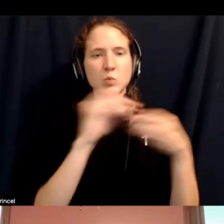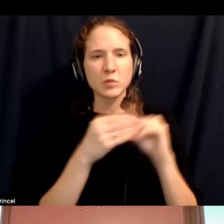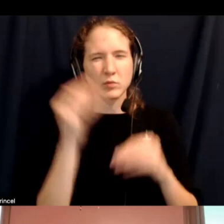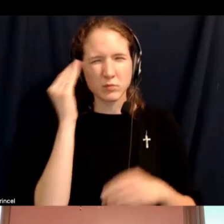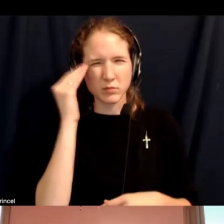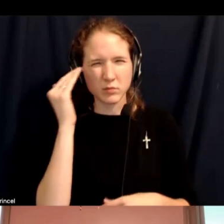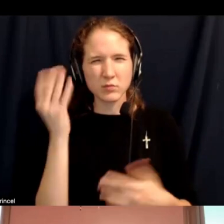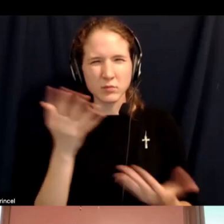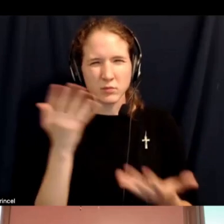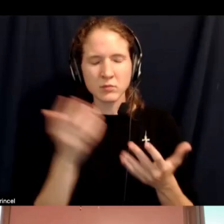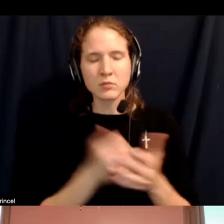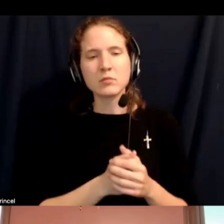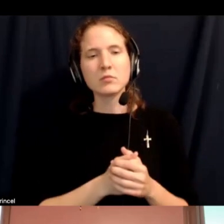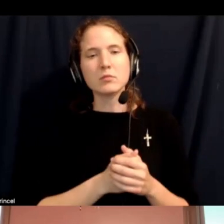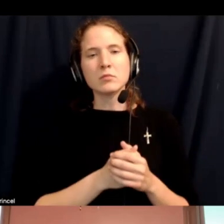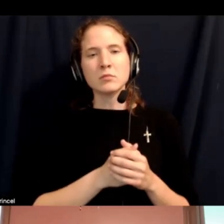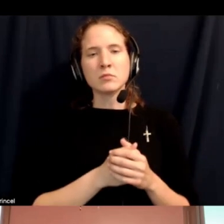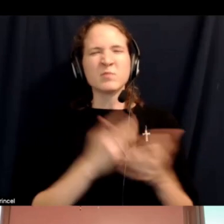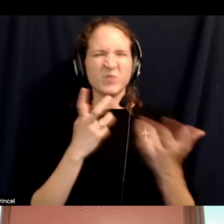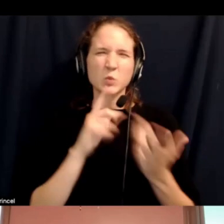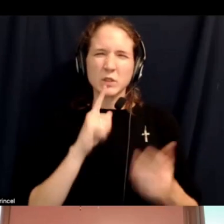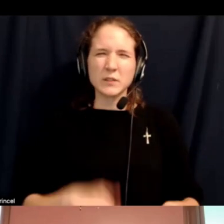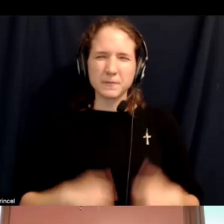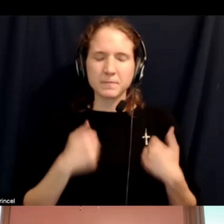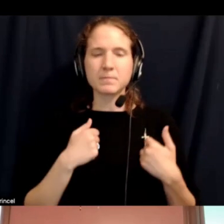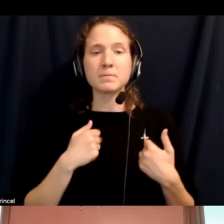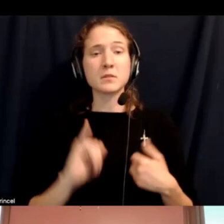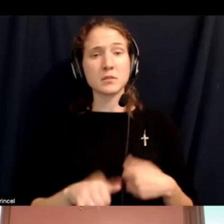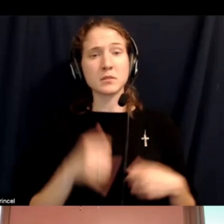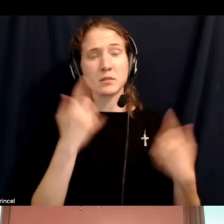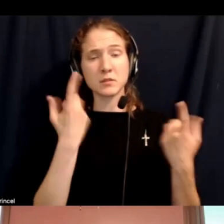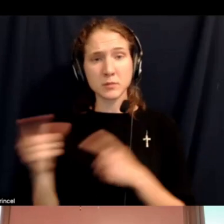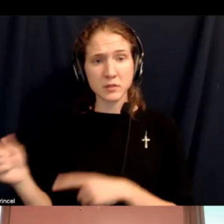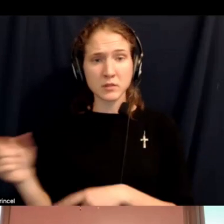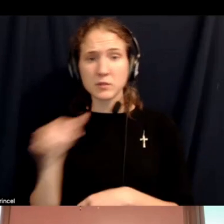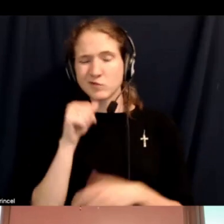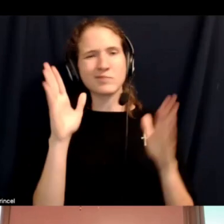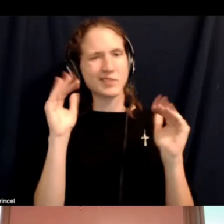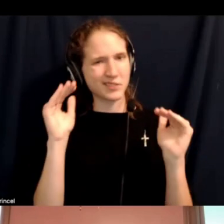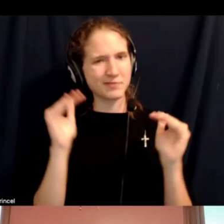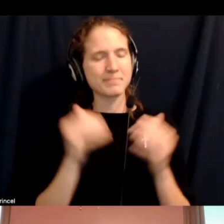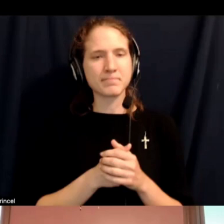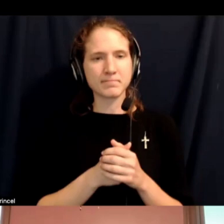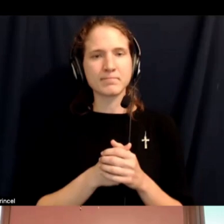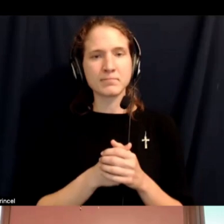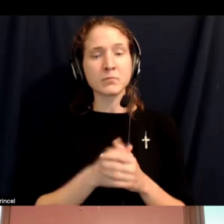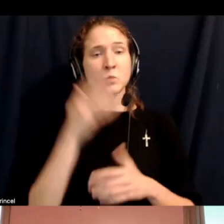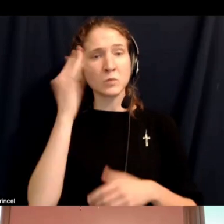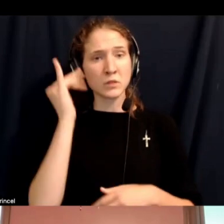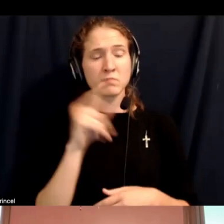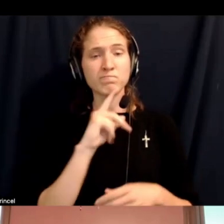that's, again, it happens to me in an unanticipated way. Because in